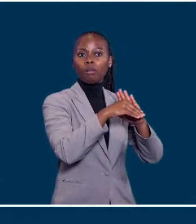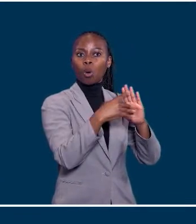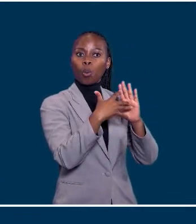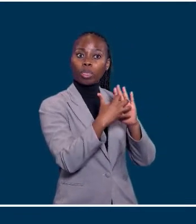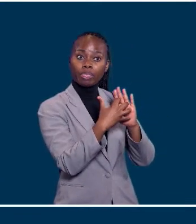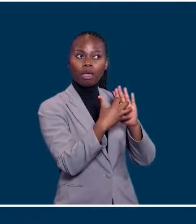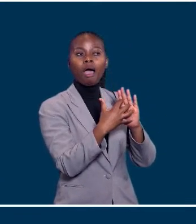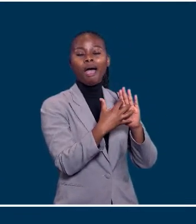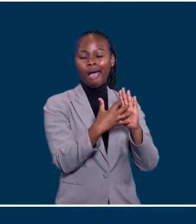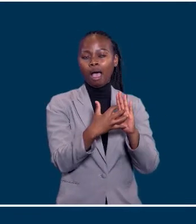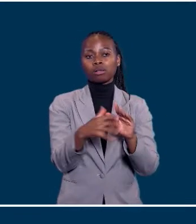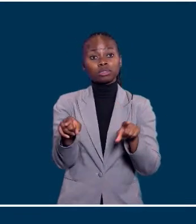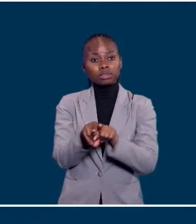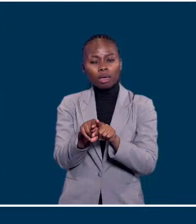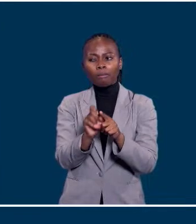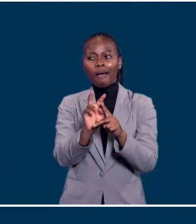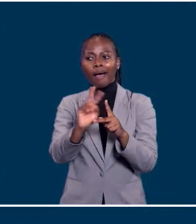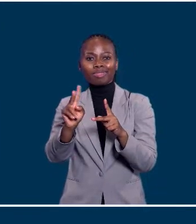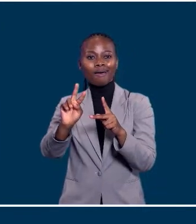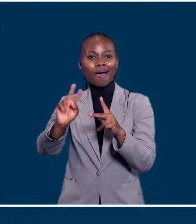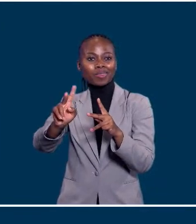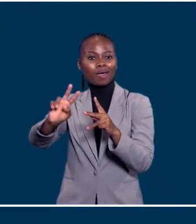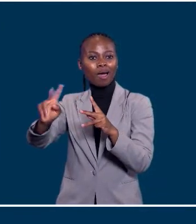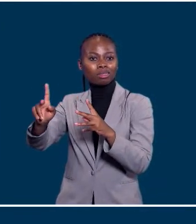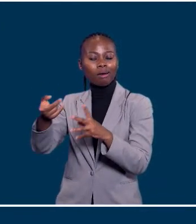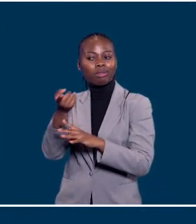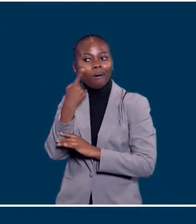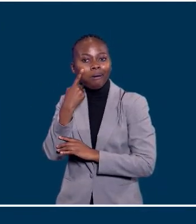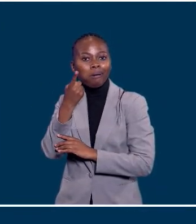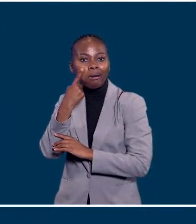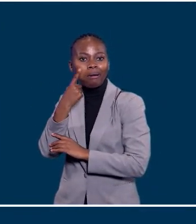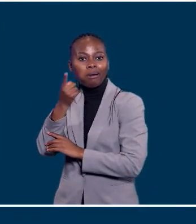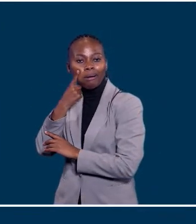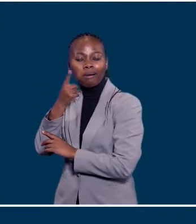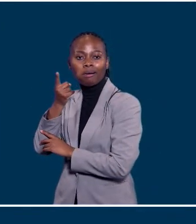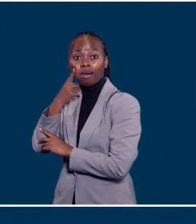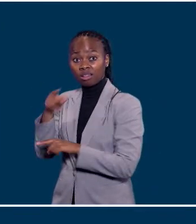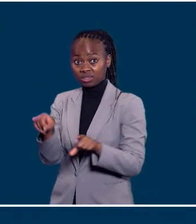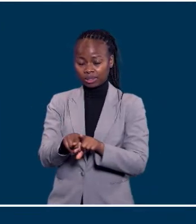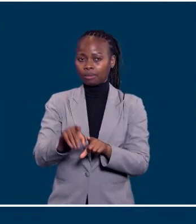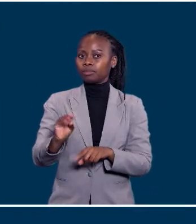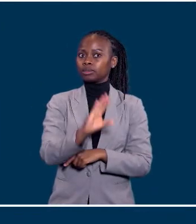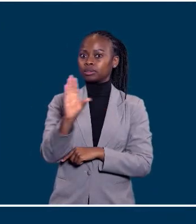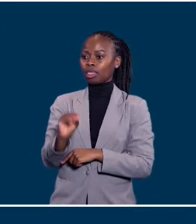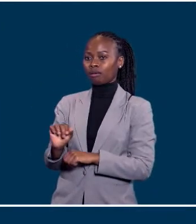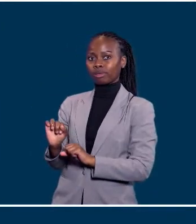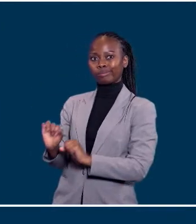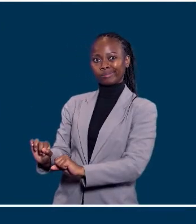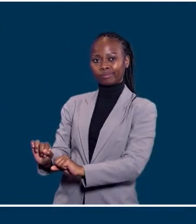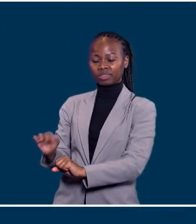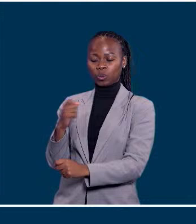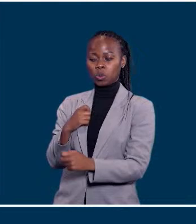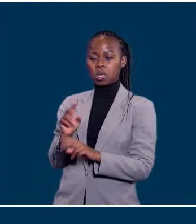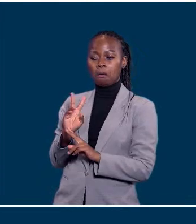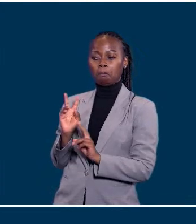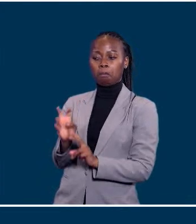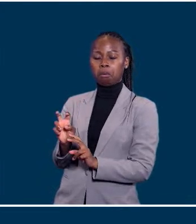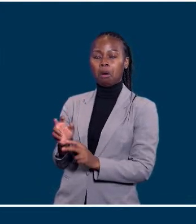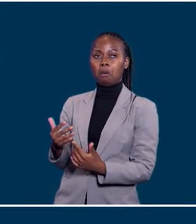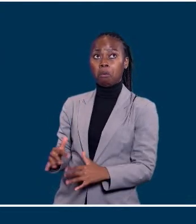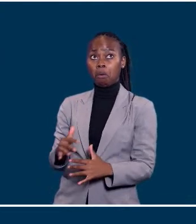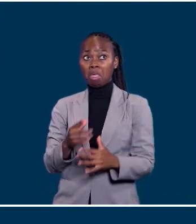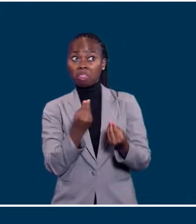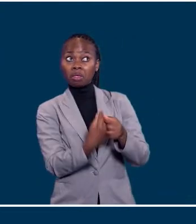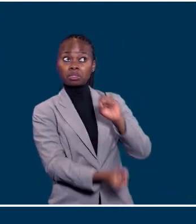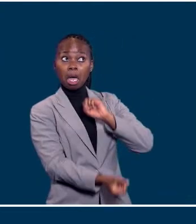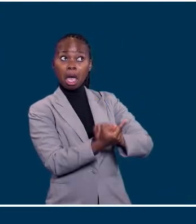a more positive scenario, if you will. Again, South Africa quite responsive to